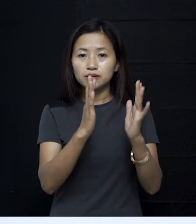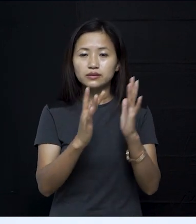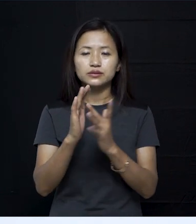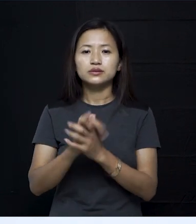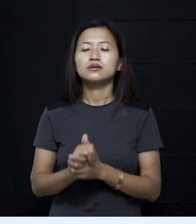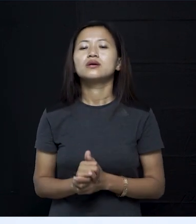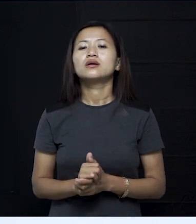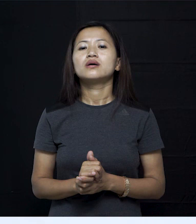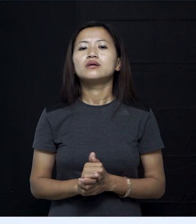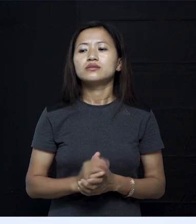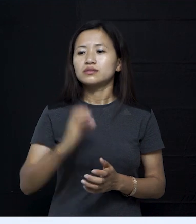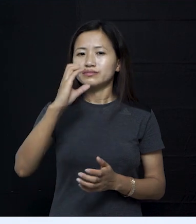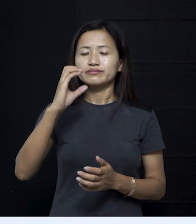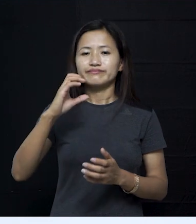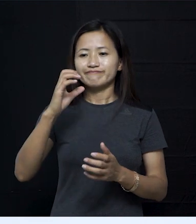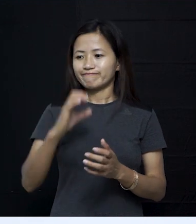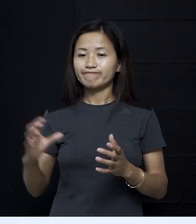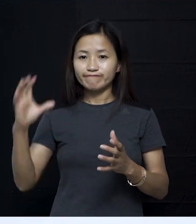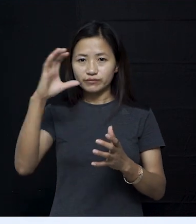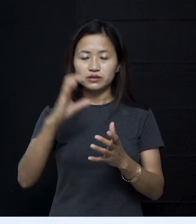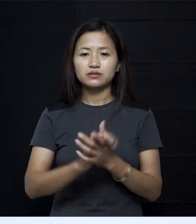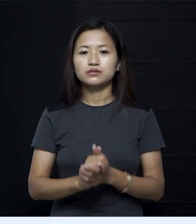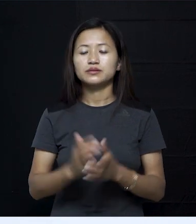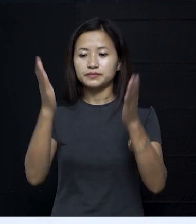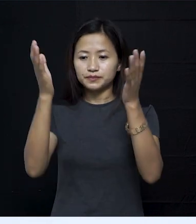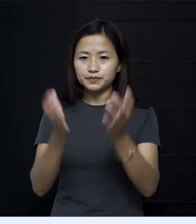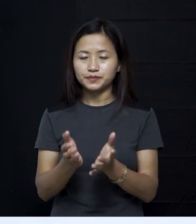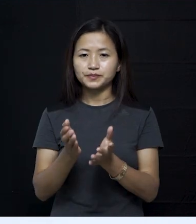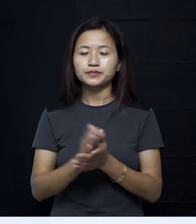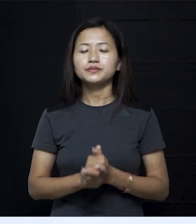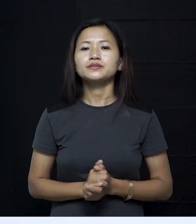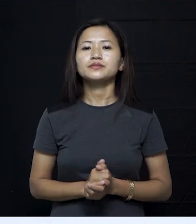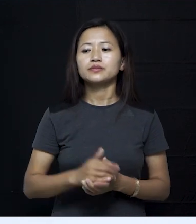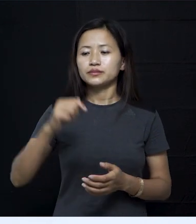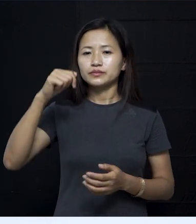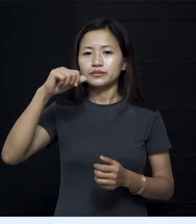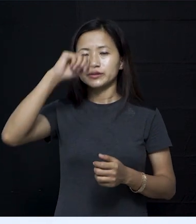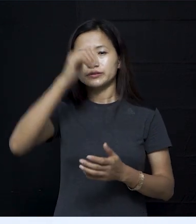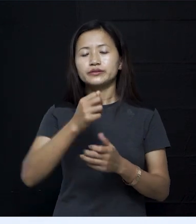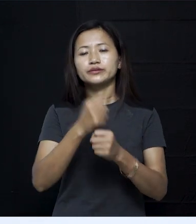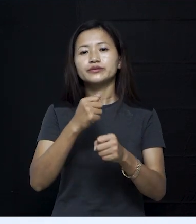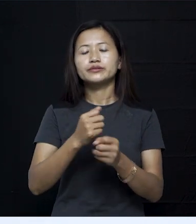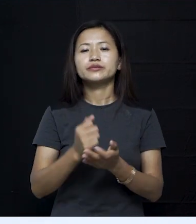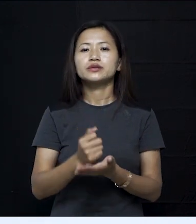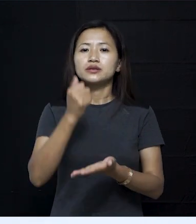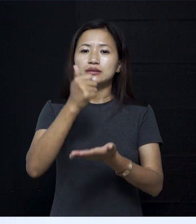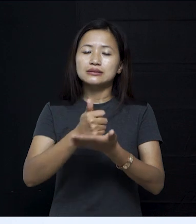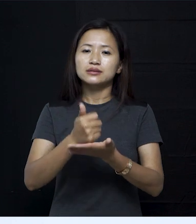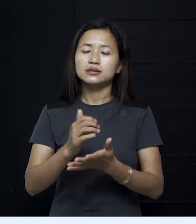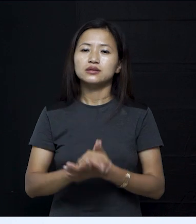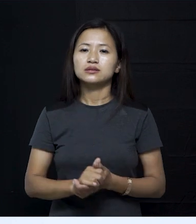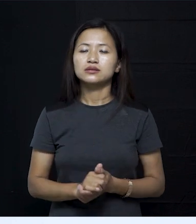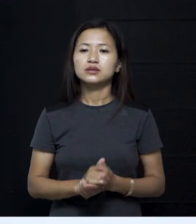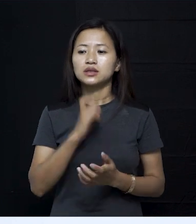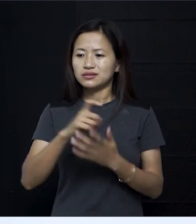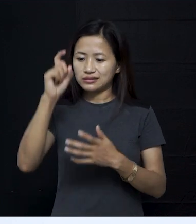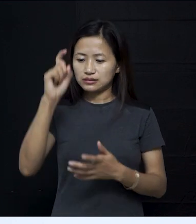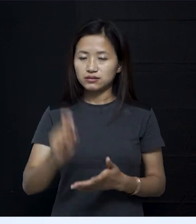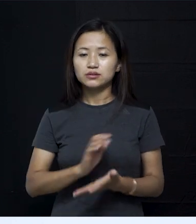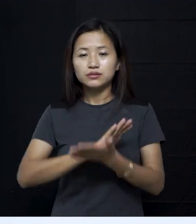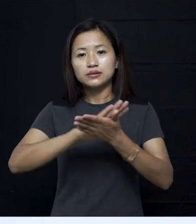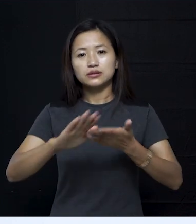are three cropping season. One is called as Rabi, the second one is Kharif, the third one is